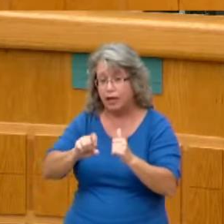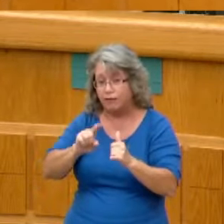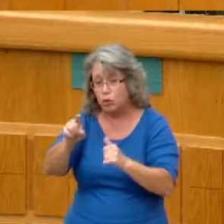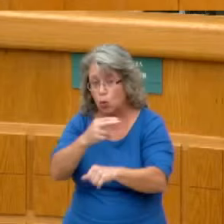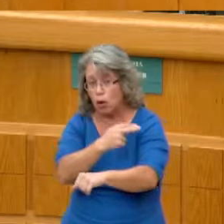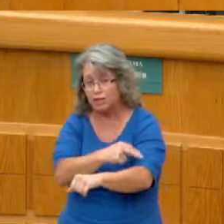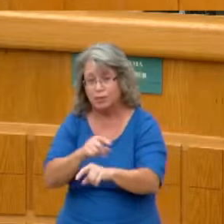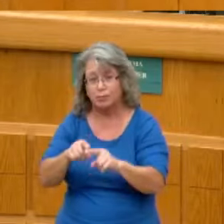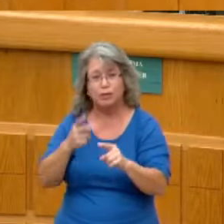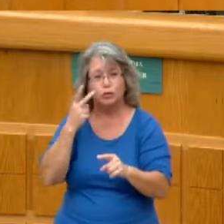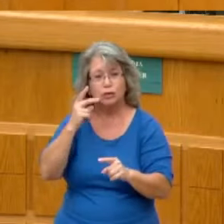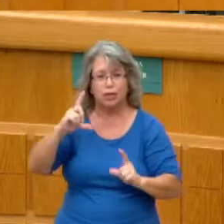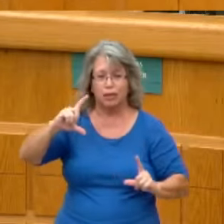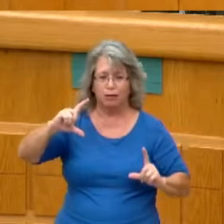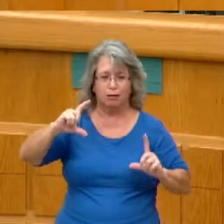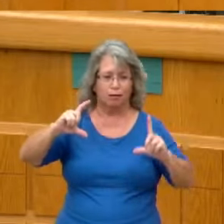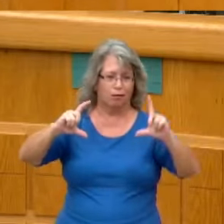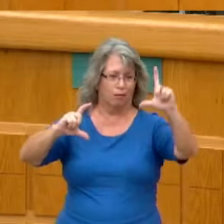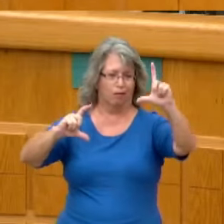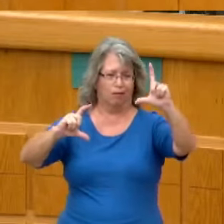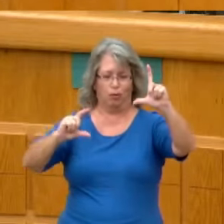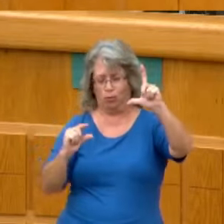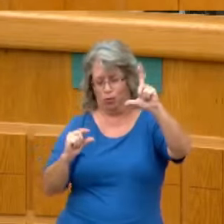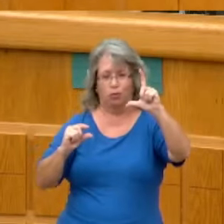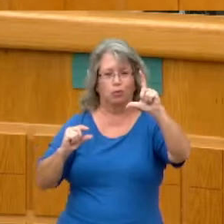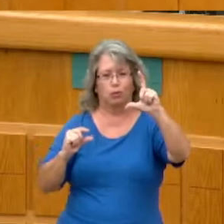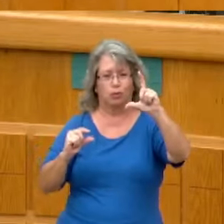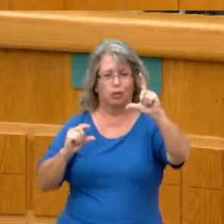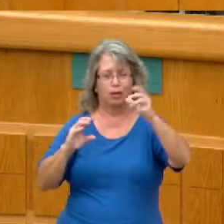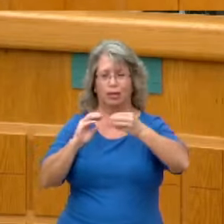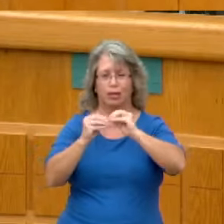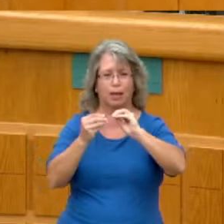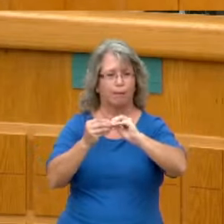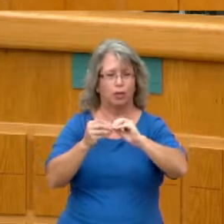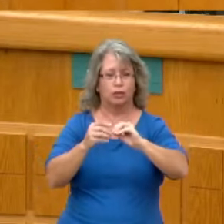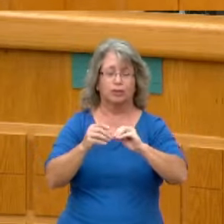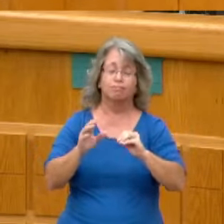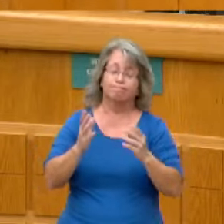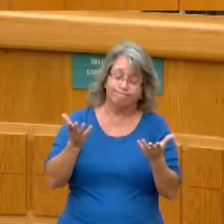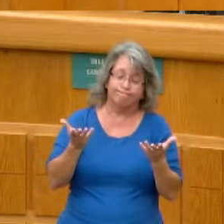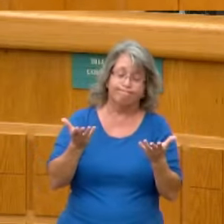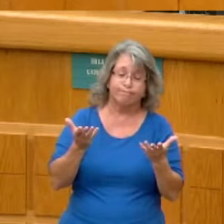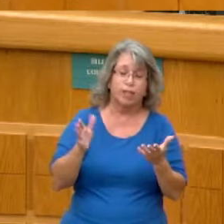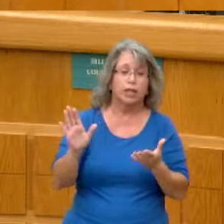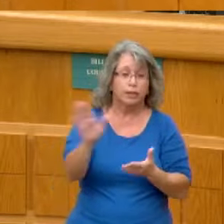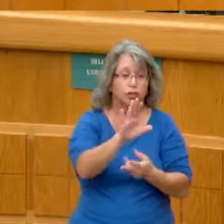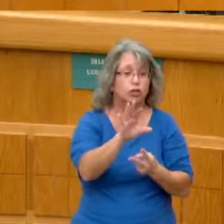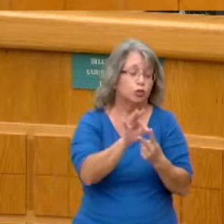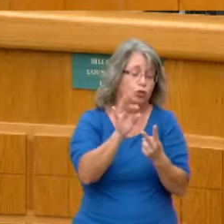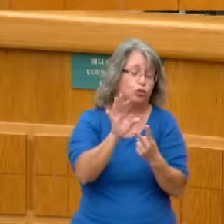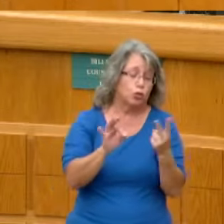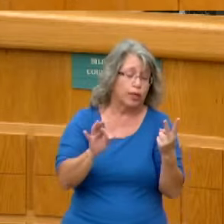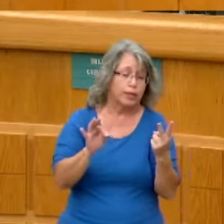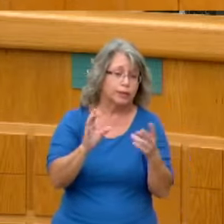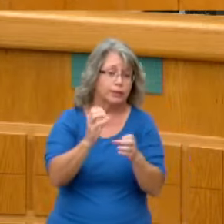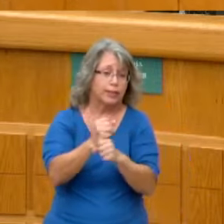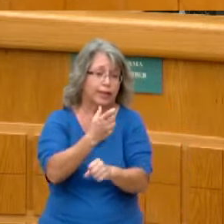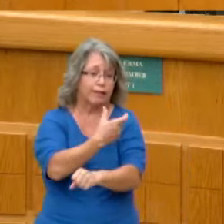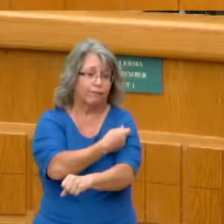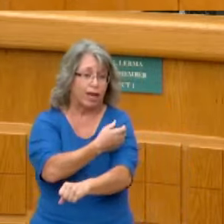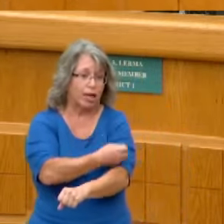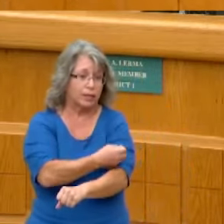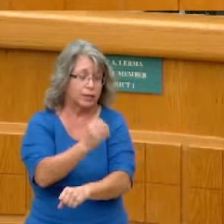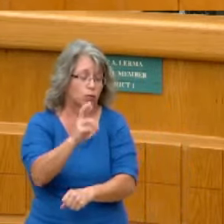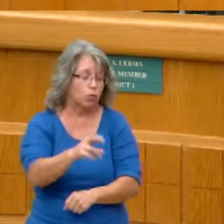than those that were not vaccinated. So I just wanted to point that out, because again, it is your choice, you know, if you want to get vaccinated or not. But